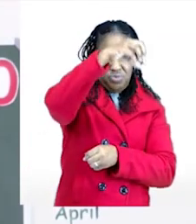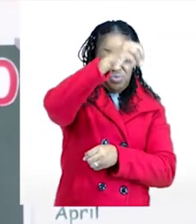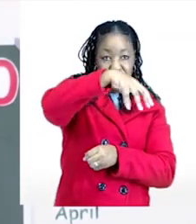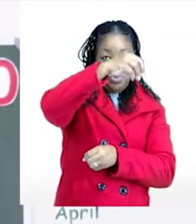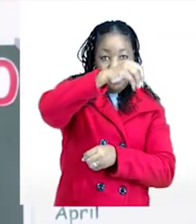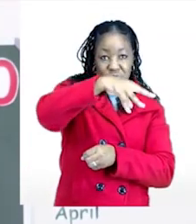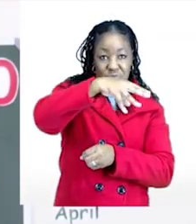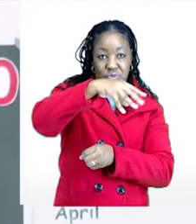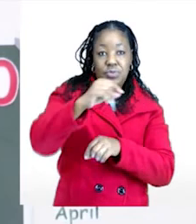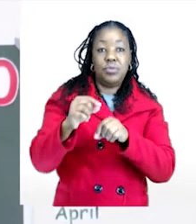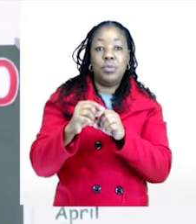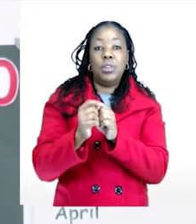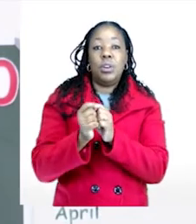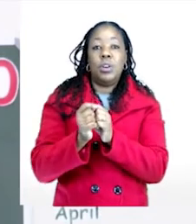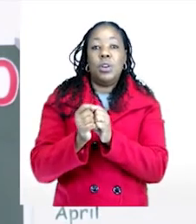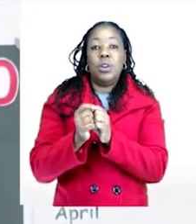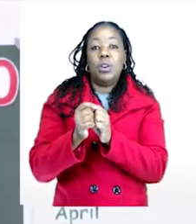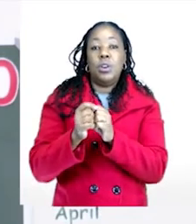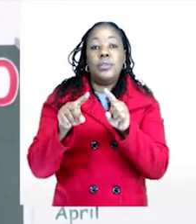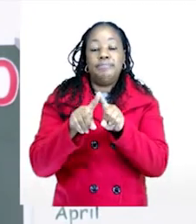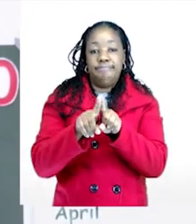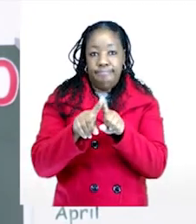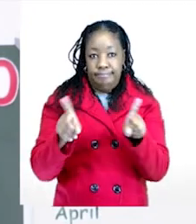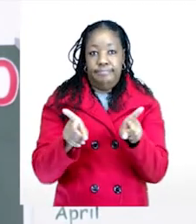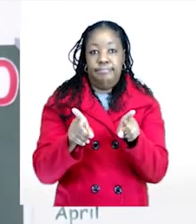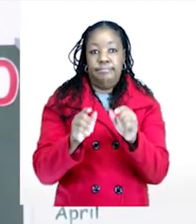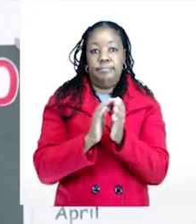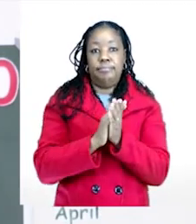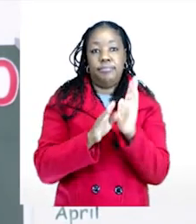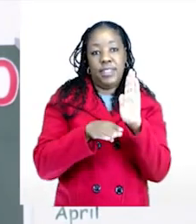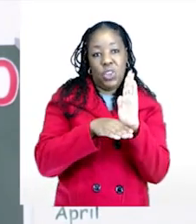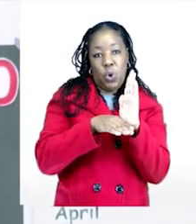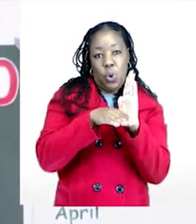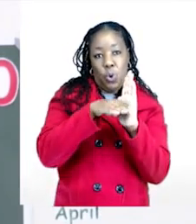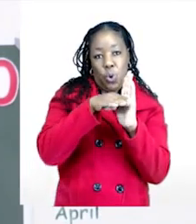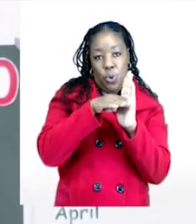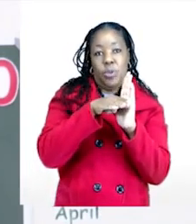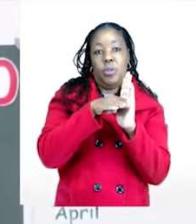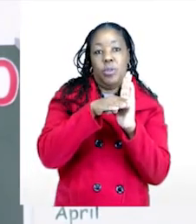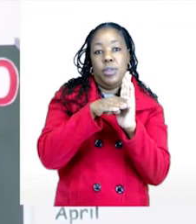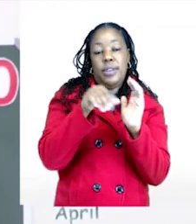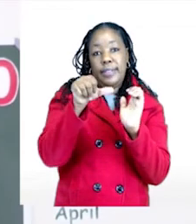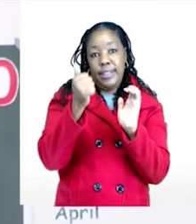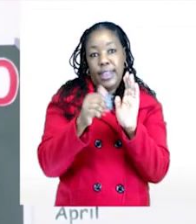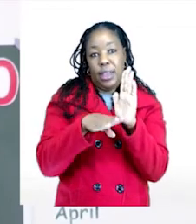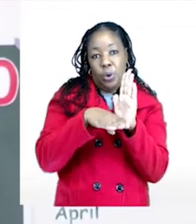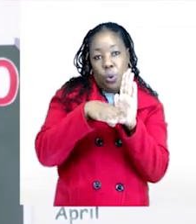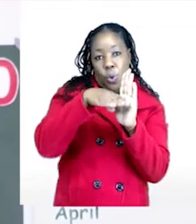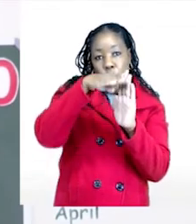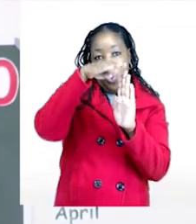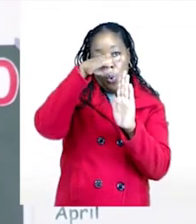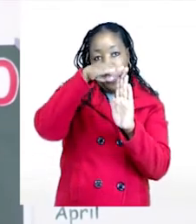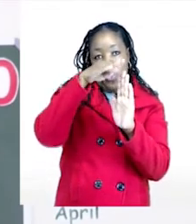look at what is inside the two containers. Now, which one of the